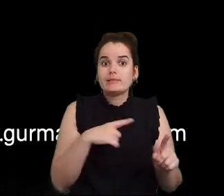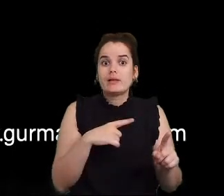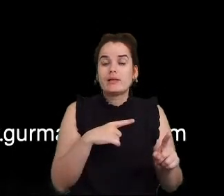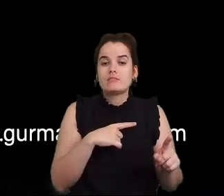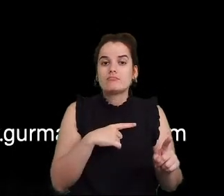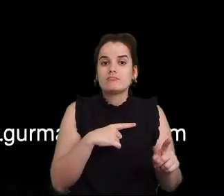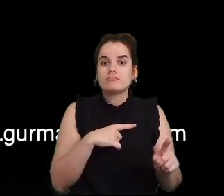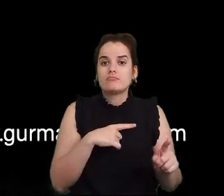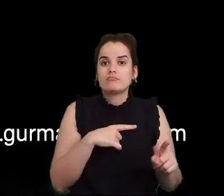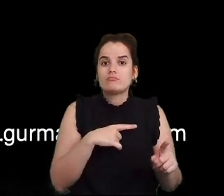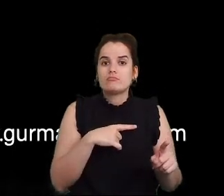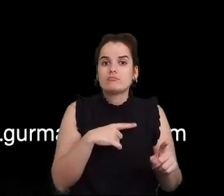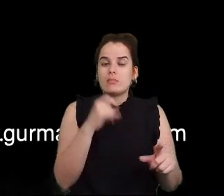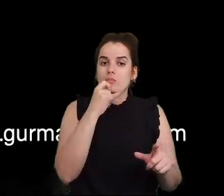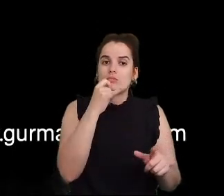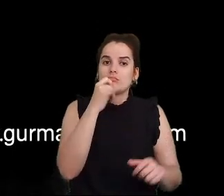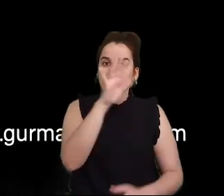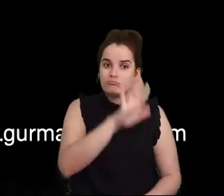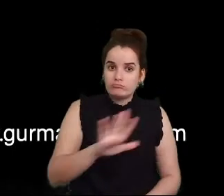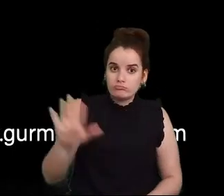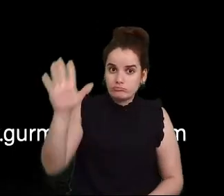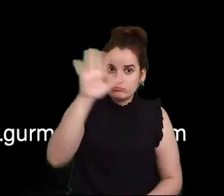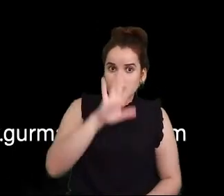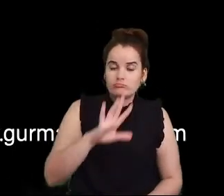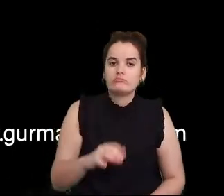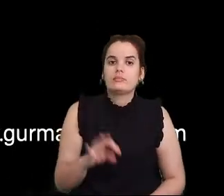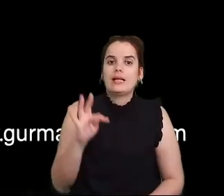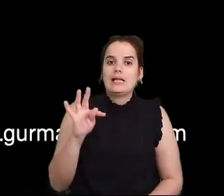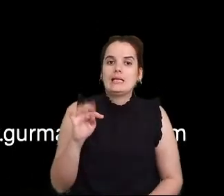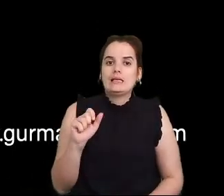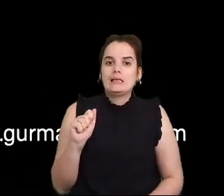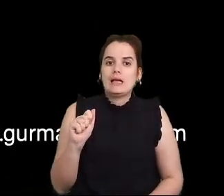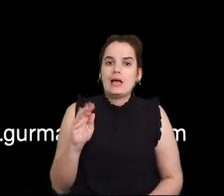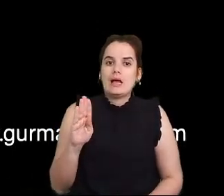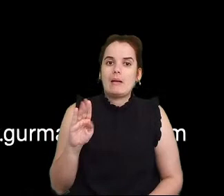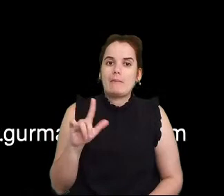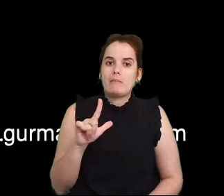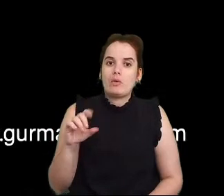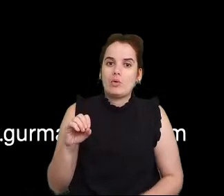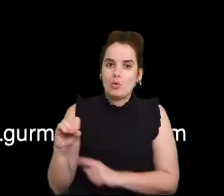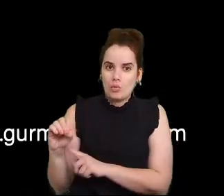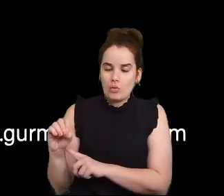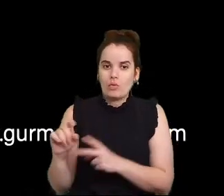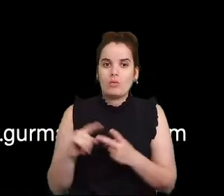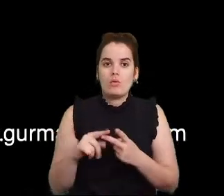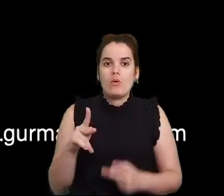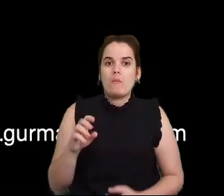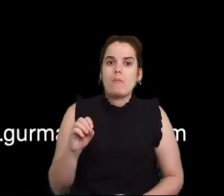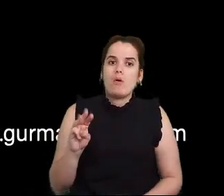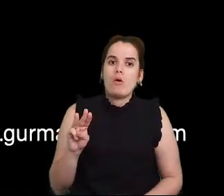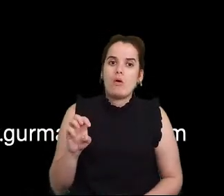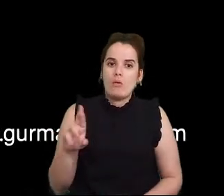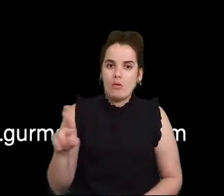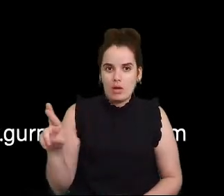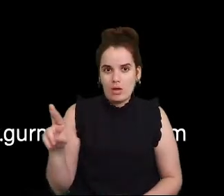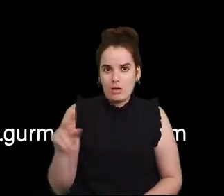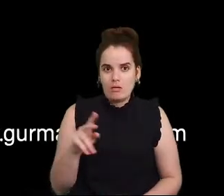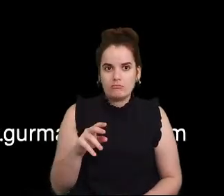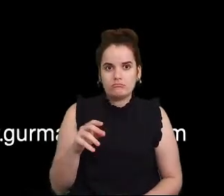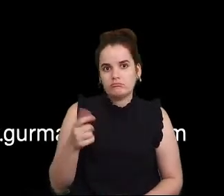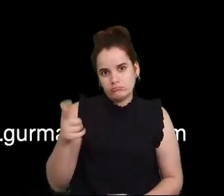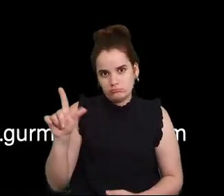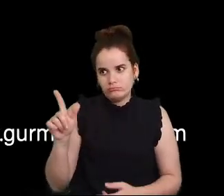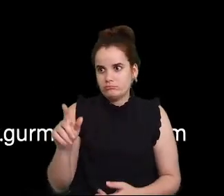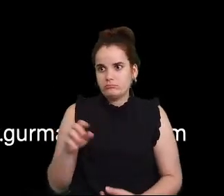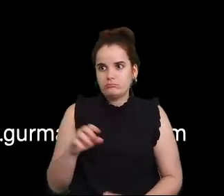communities. And the logic here is, of course, for more internal corporate purposes or even public facing dashboards.